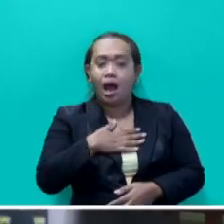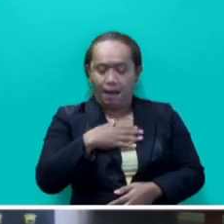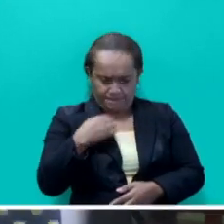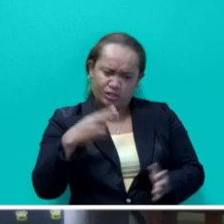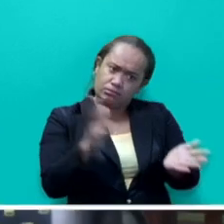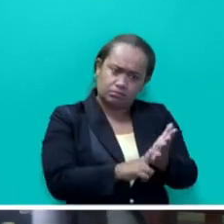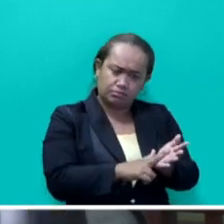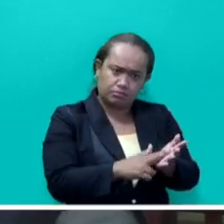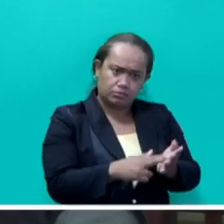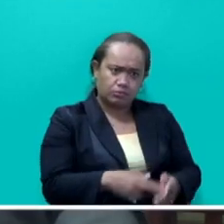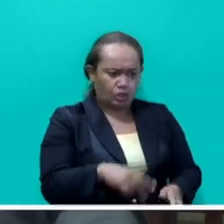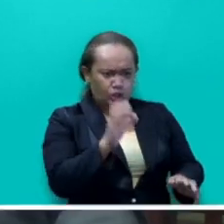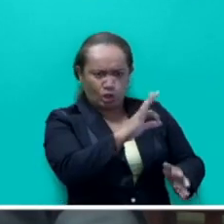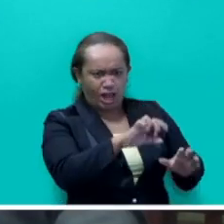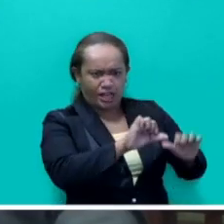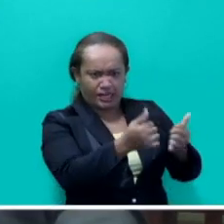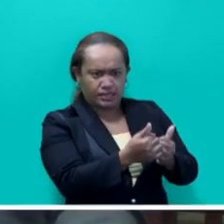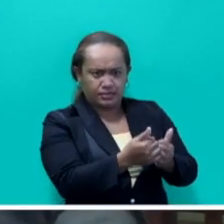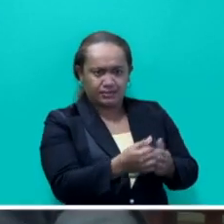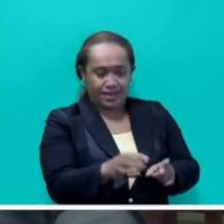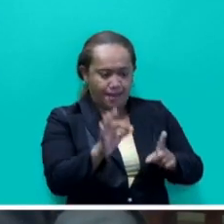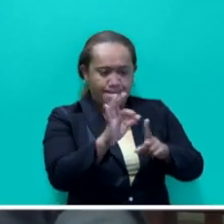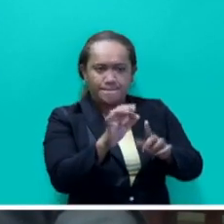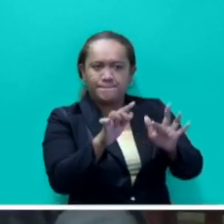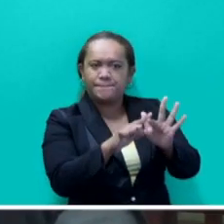sign the petition? Were they